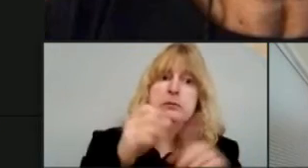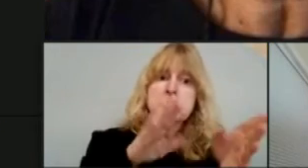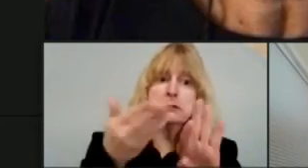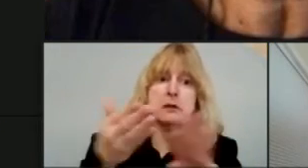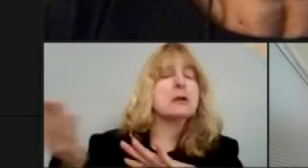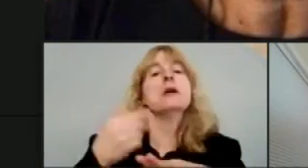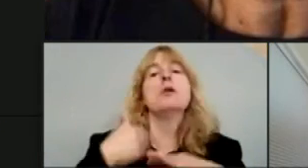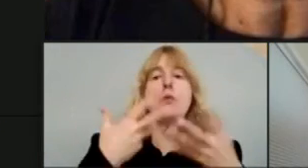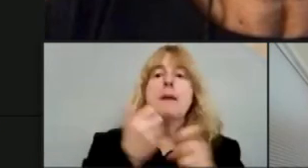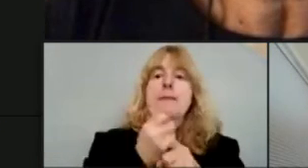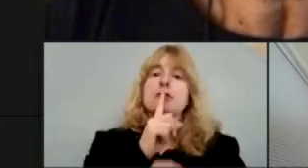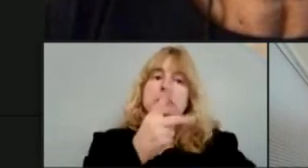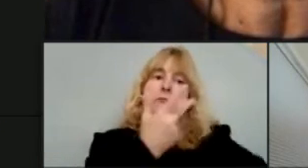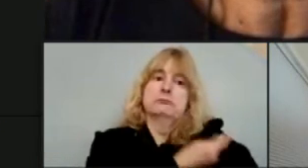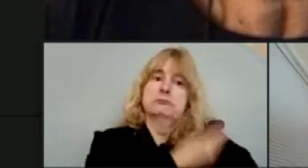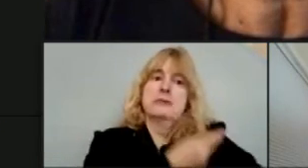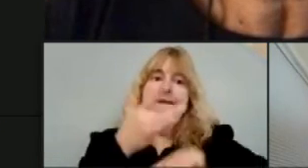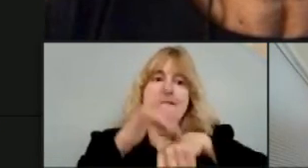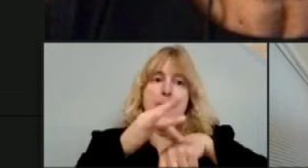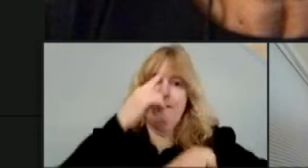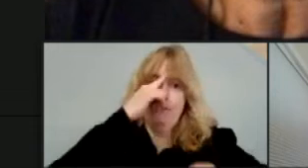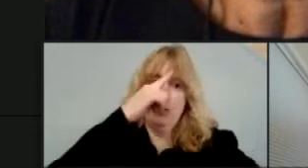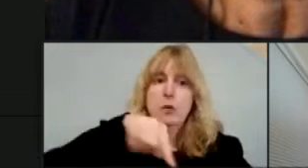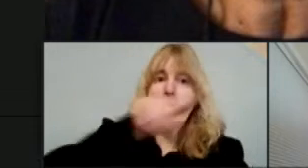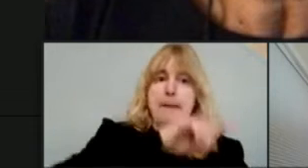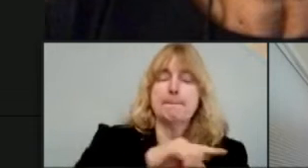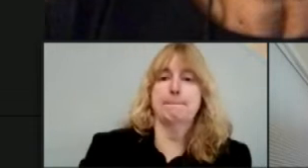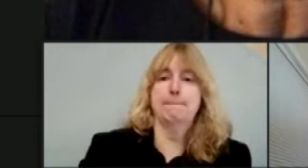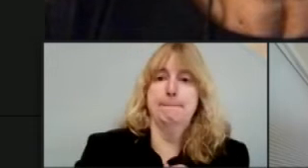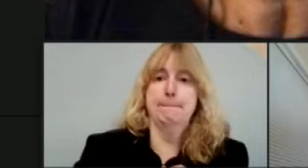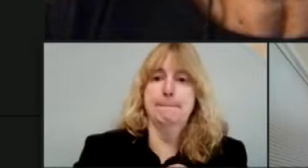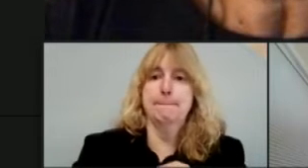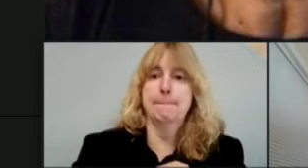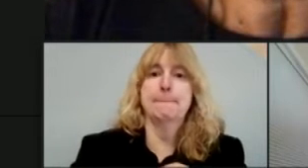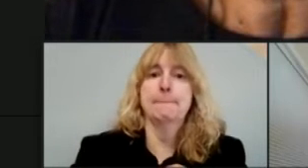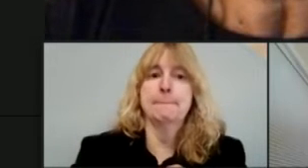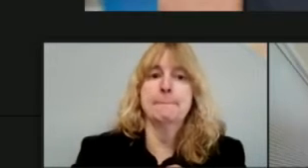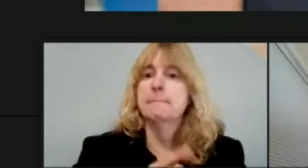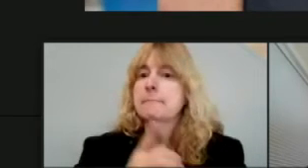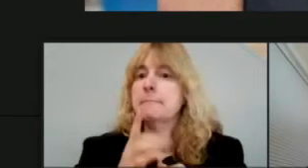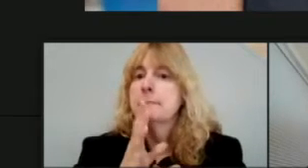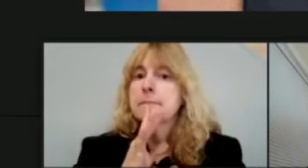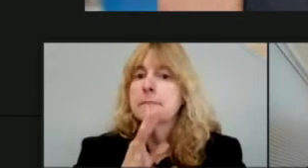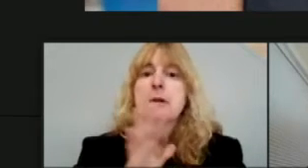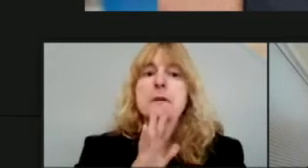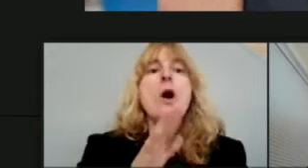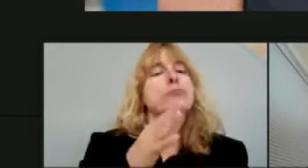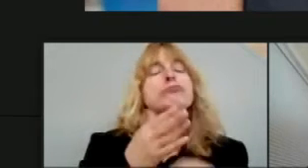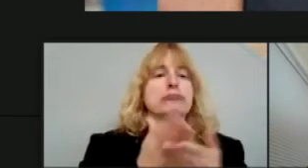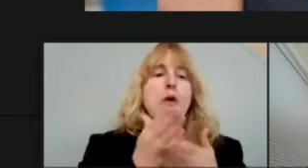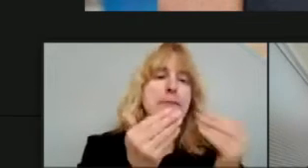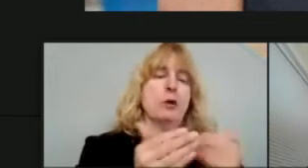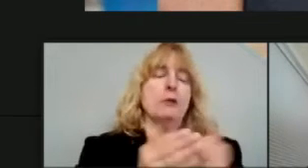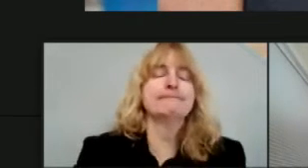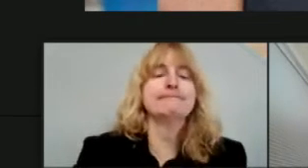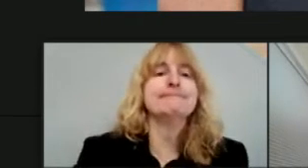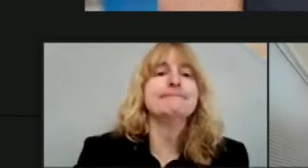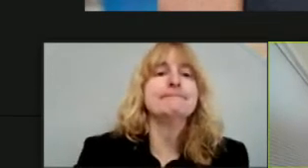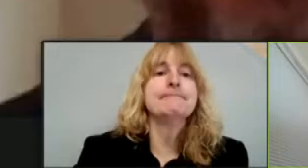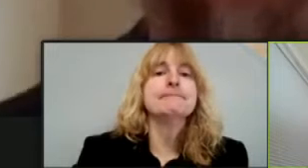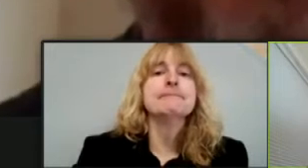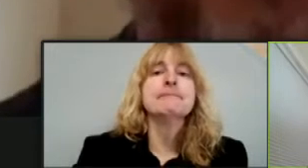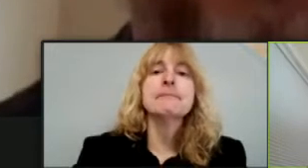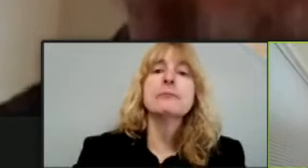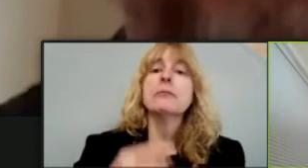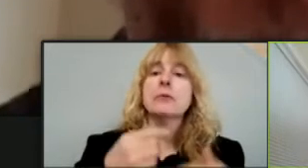as soon as it was available. Yes. I'm sorry. I'm sorry, I think you're okay. Go ahead. Okay, so